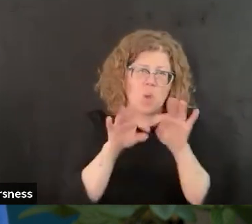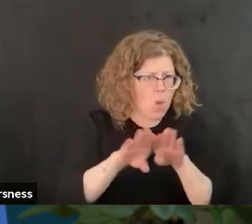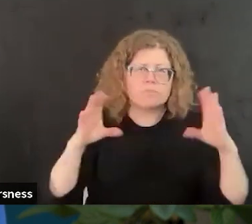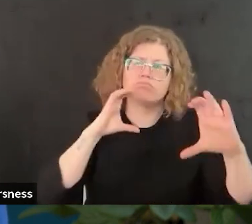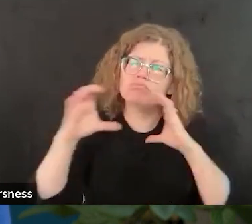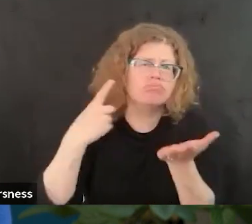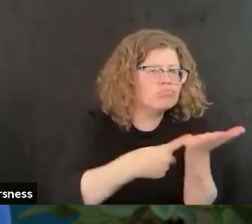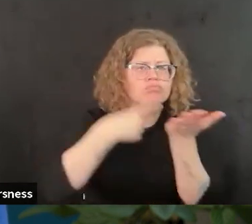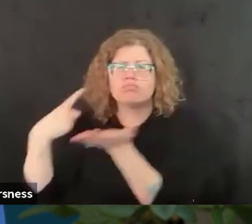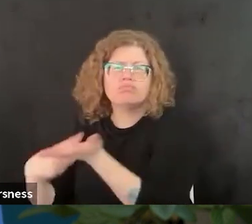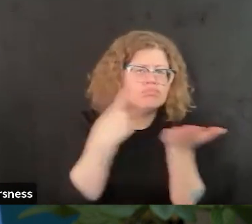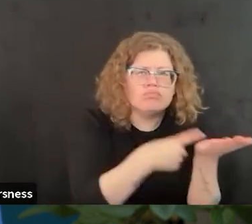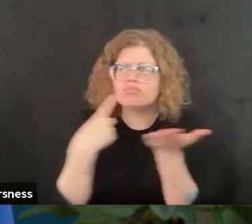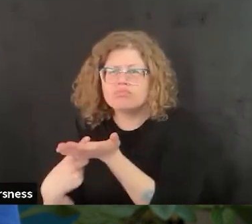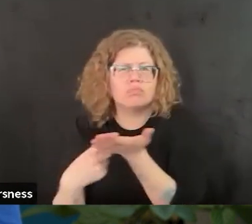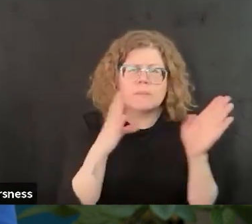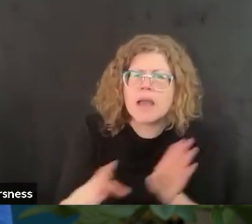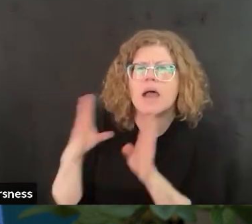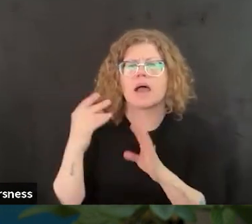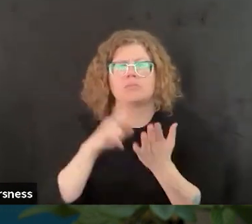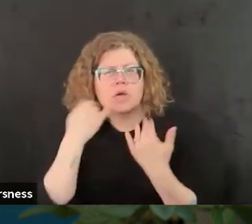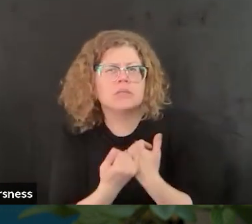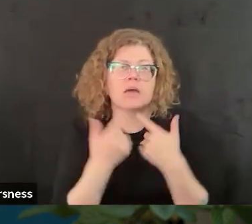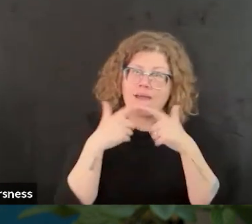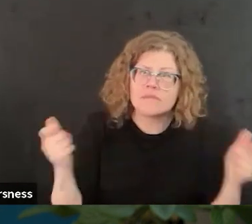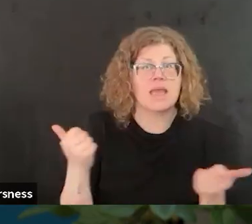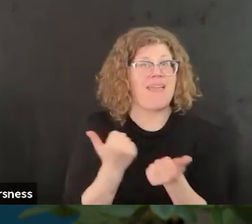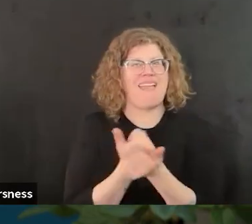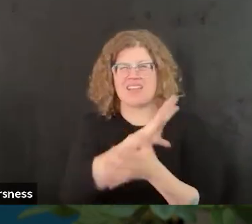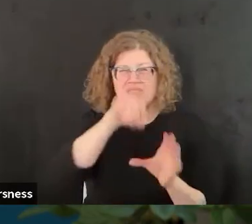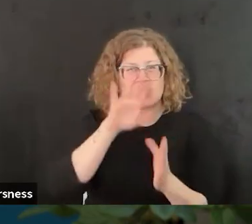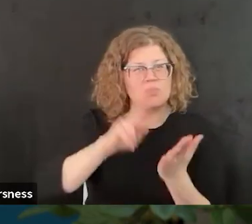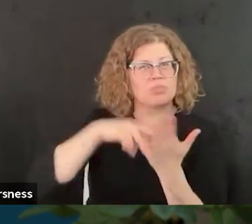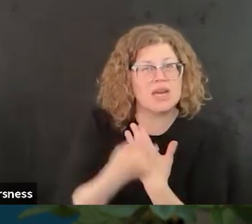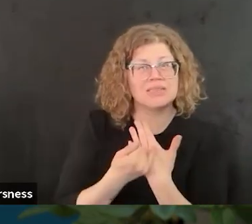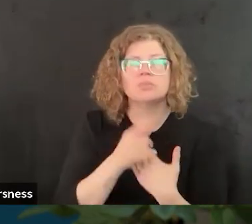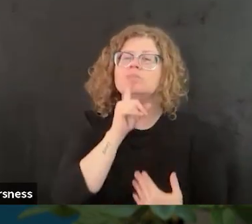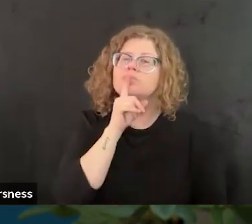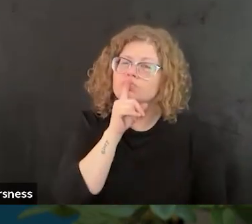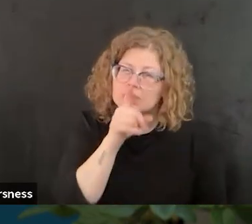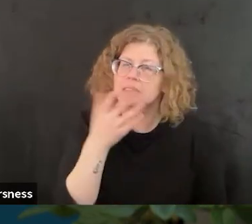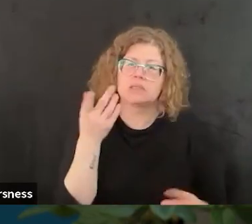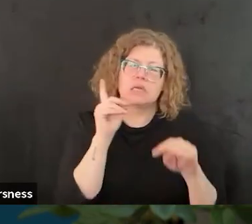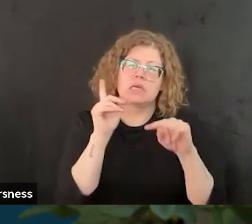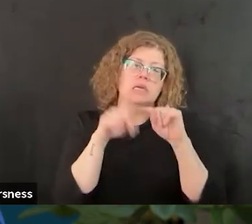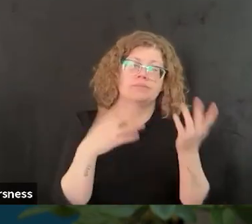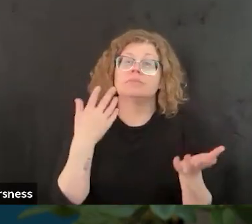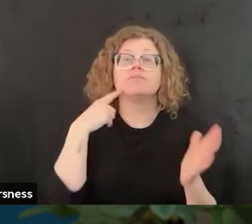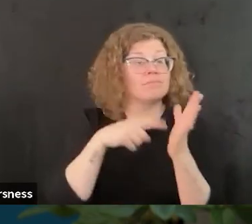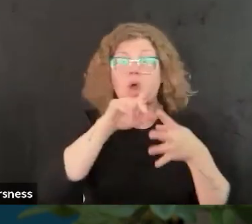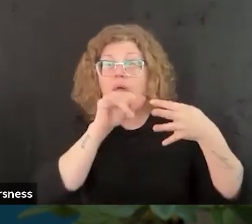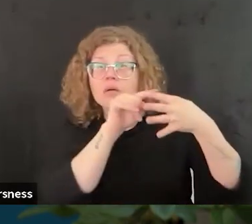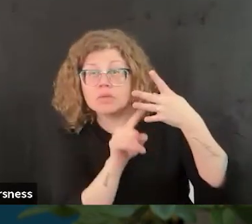discussions and that planning aspect to the money and seeing this is a milestone within your project that is absolutely not changeable,